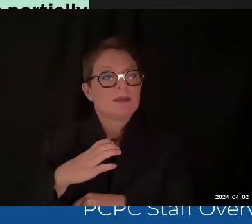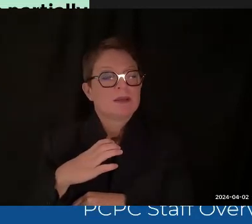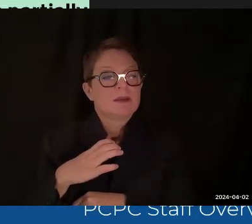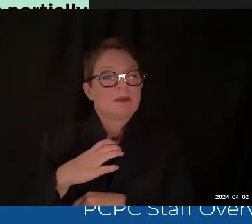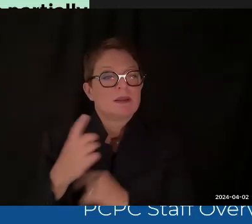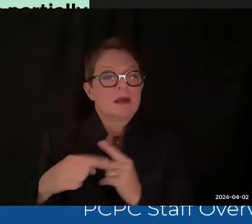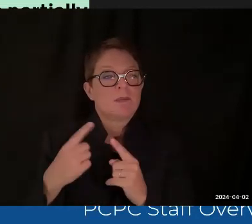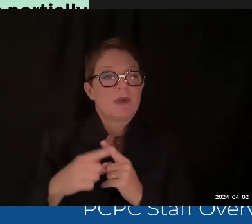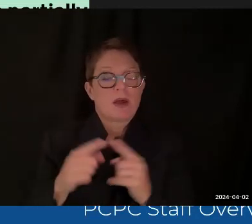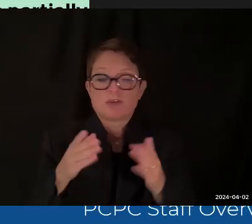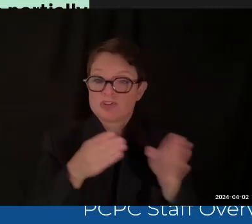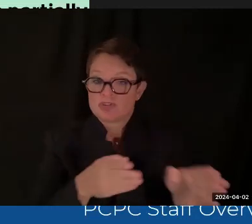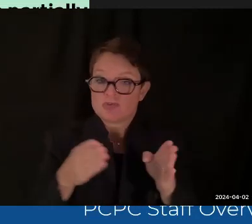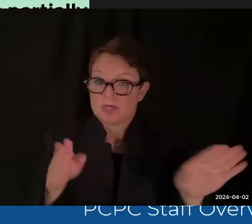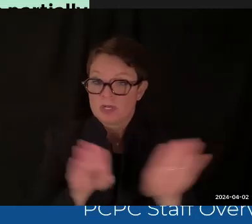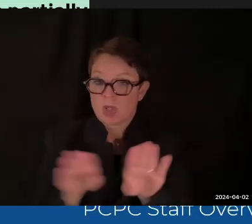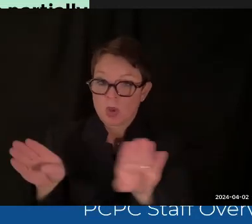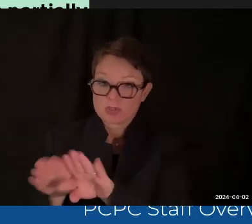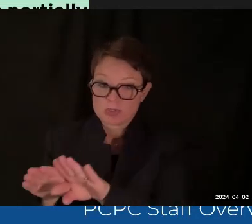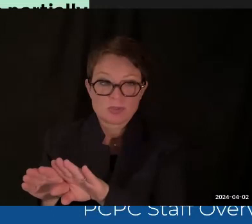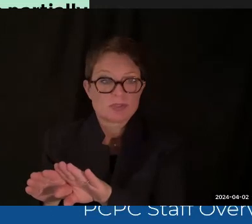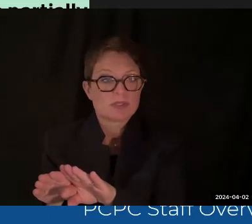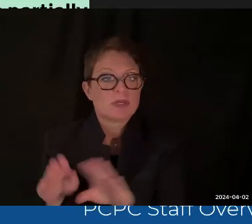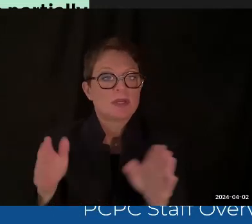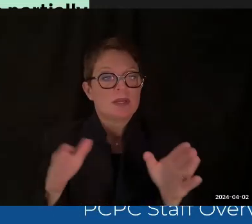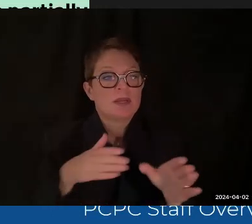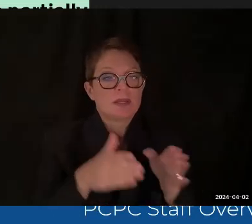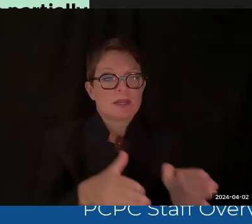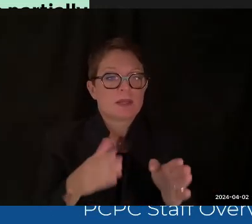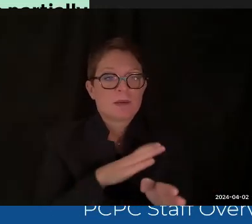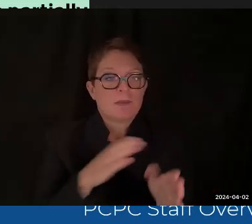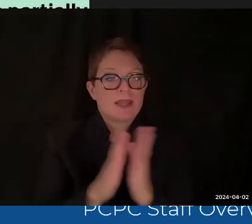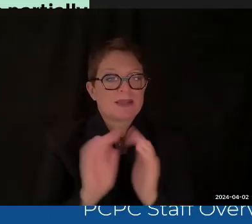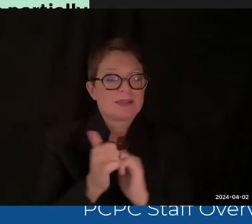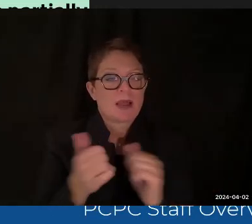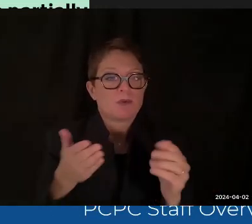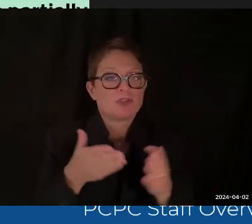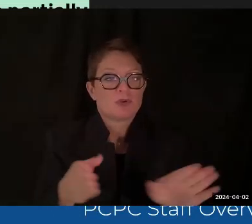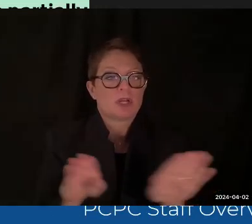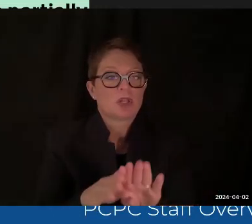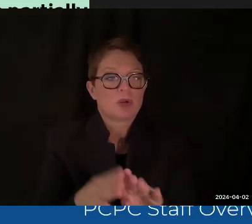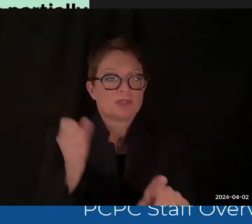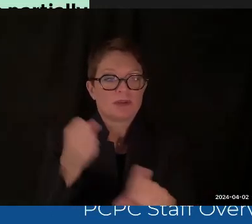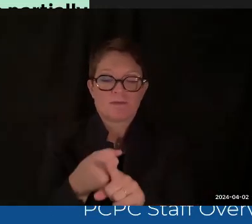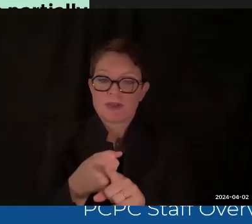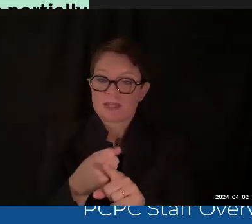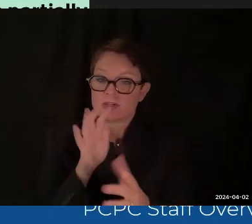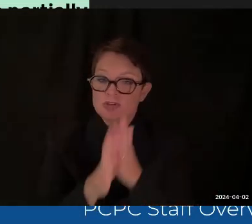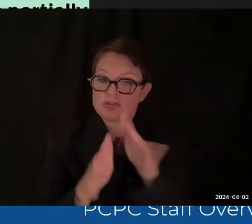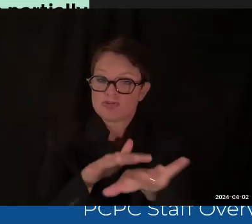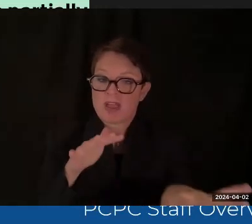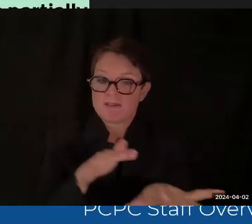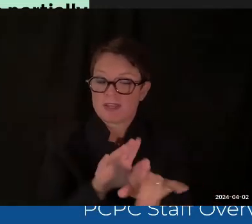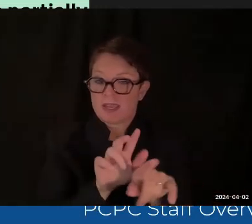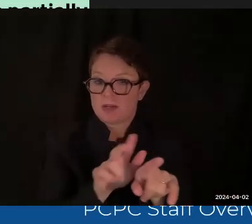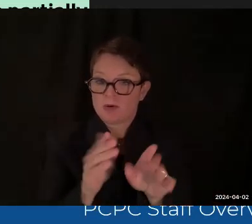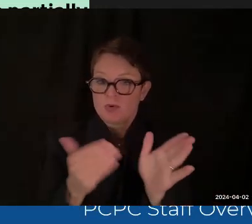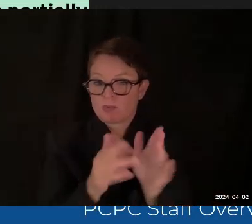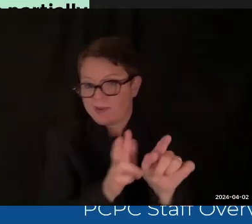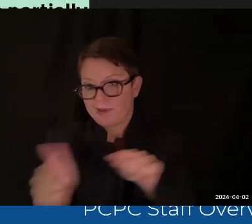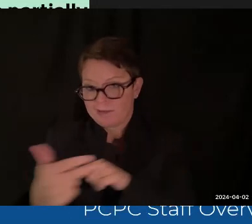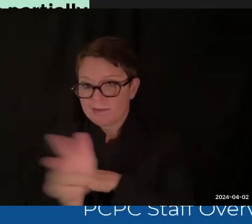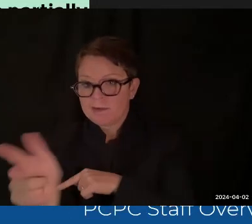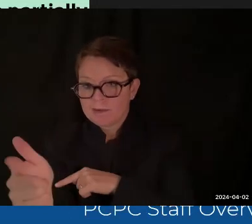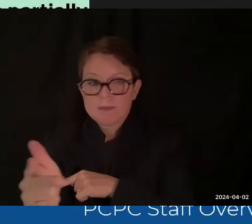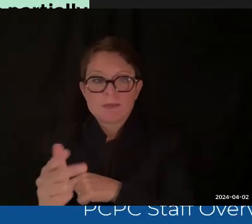was about street closures. The committee asked, how would street closures affect traffic patterns and rerouting? The